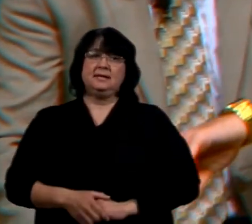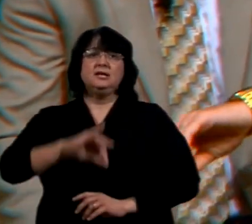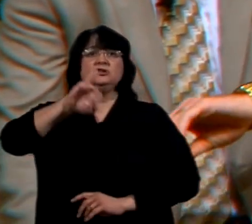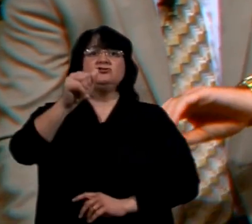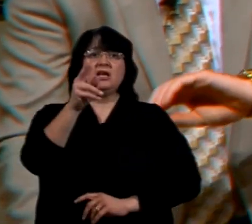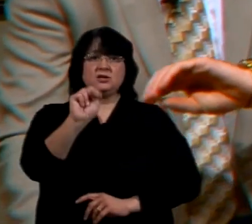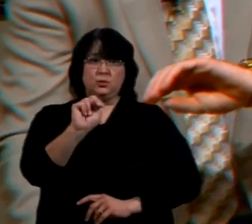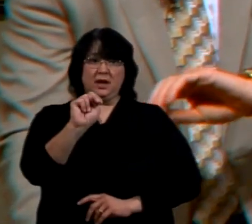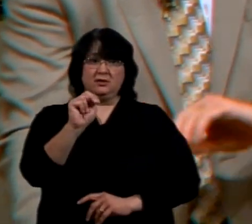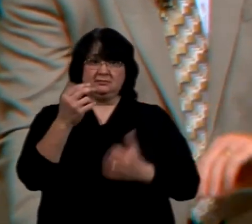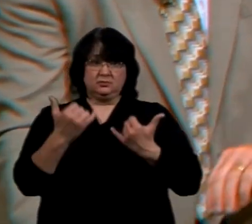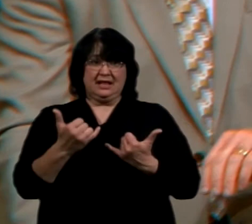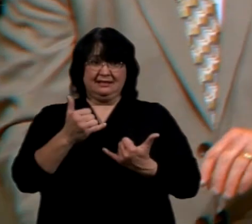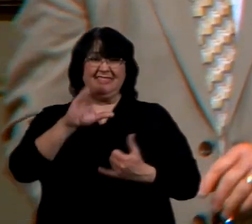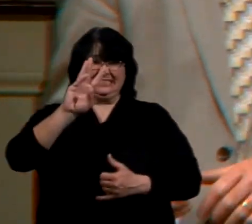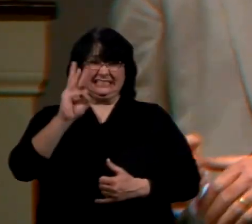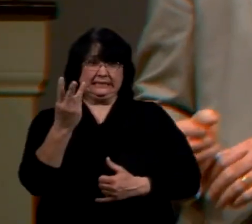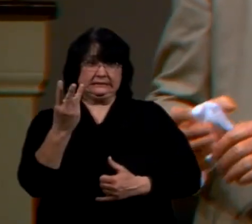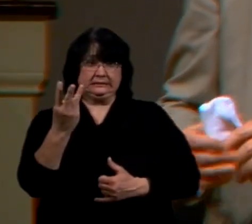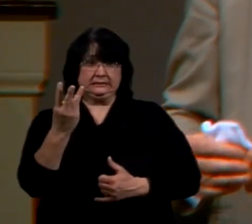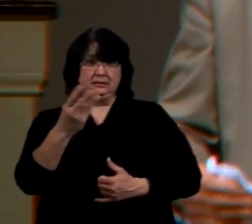January the 6th,